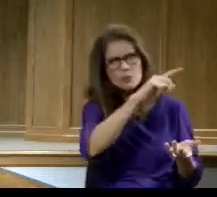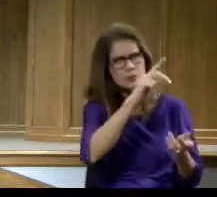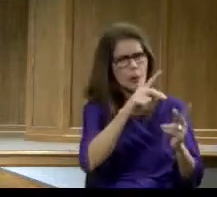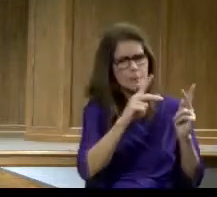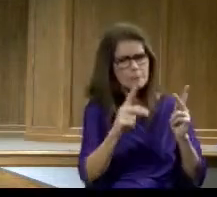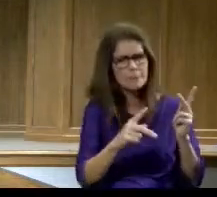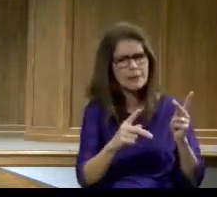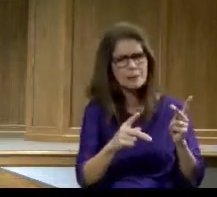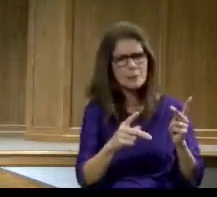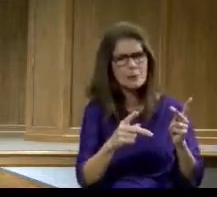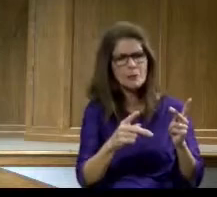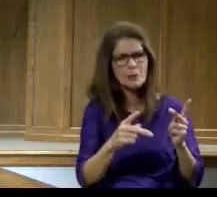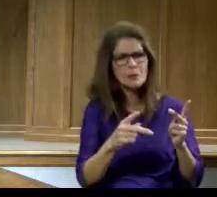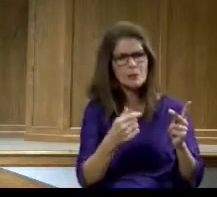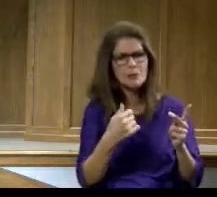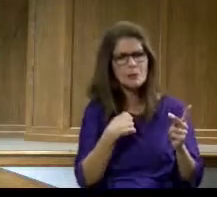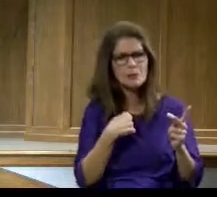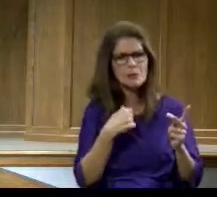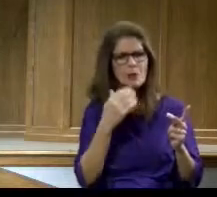for God at all